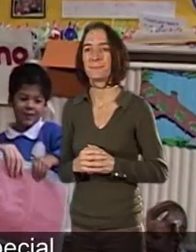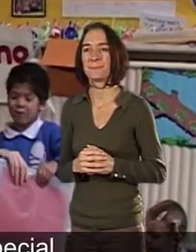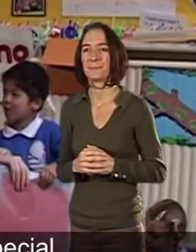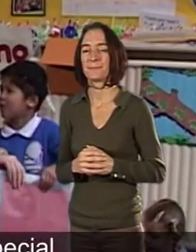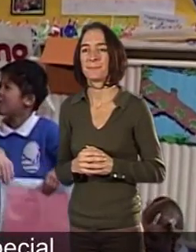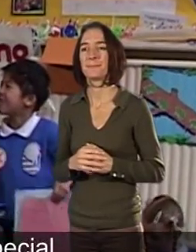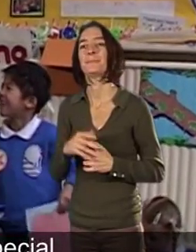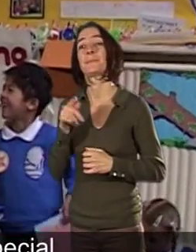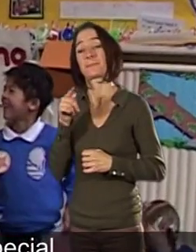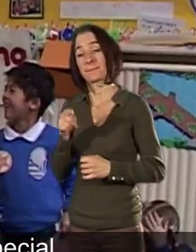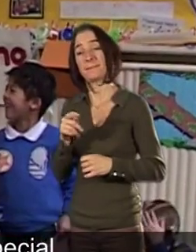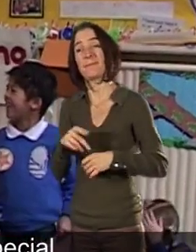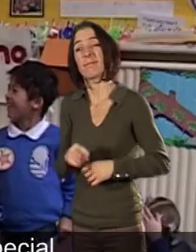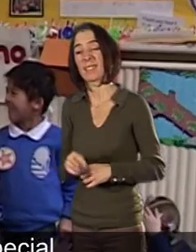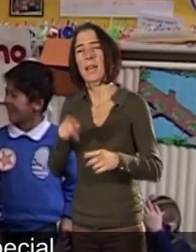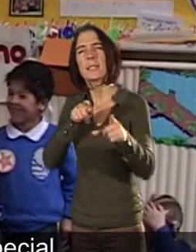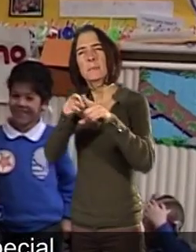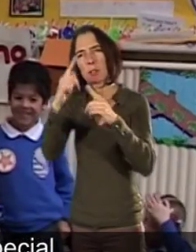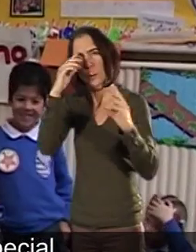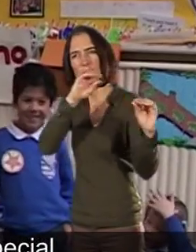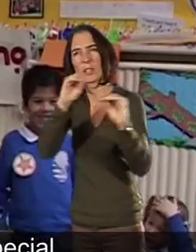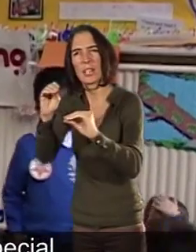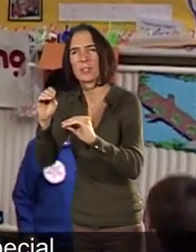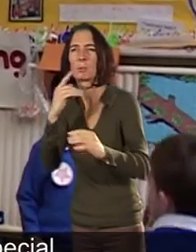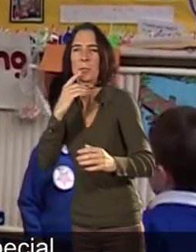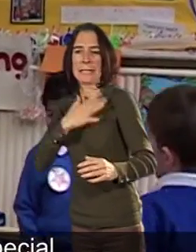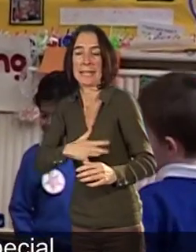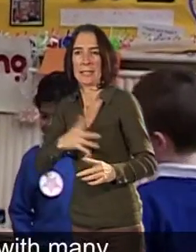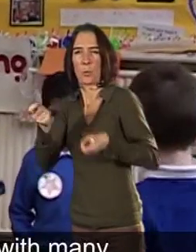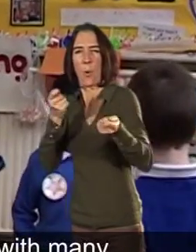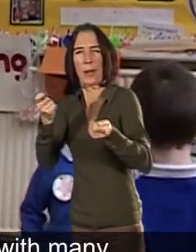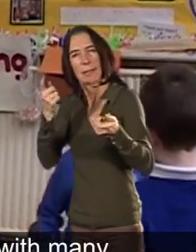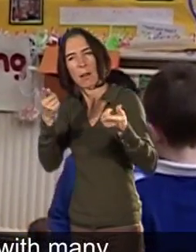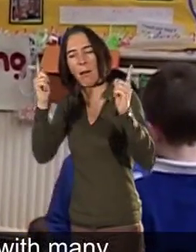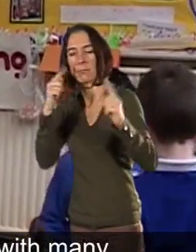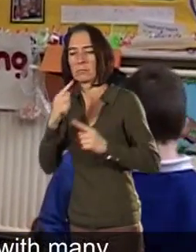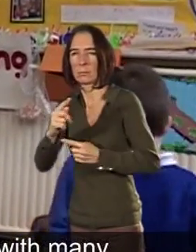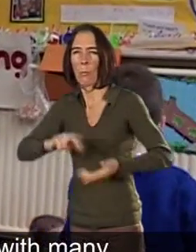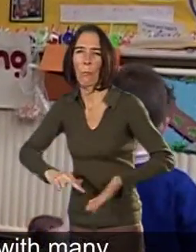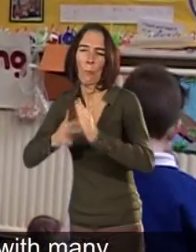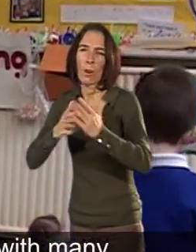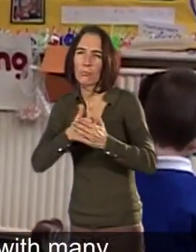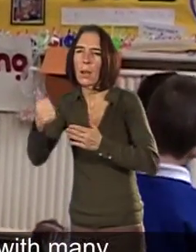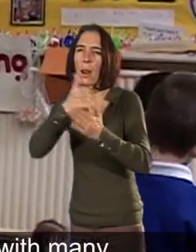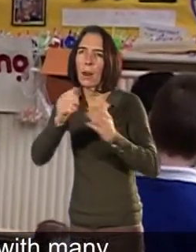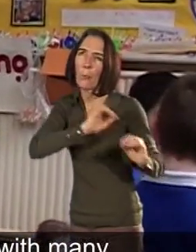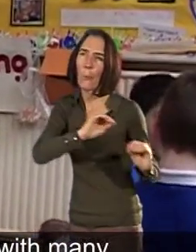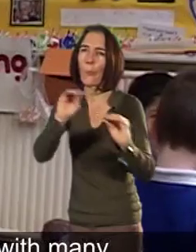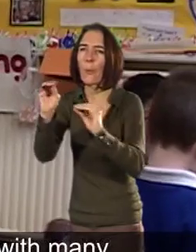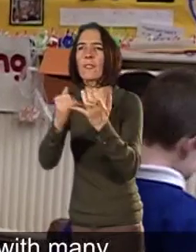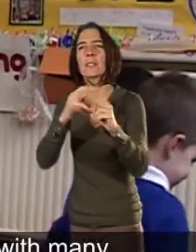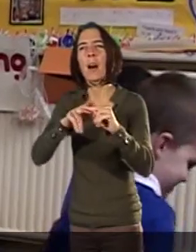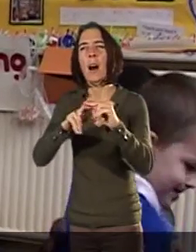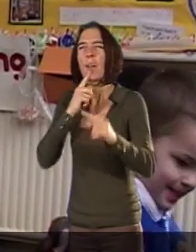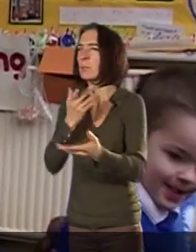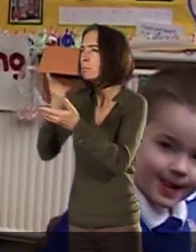At Bilsley Primary, the school's special educational needs coordinator organises regular training for staff and works with many outside